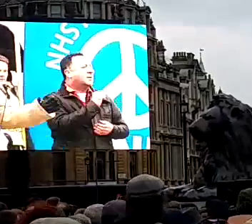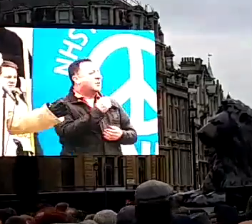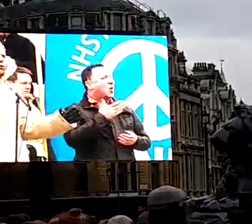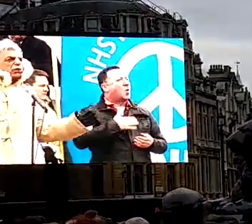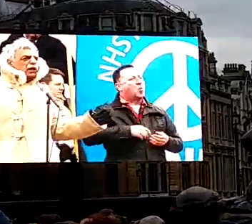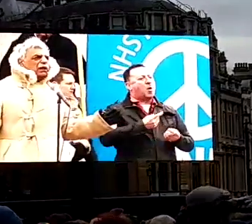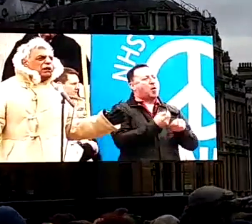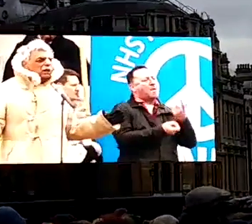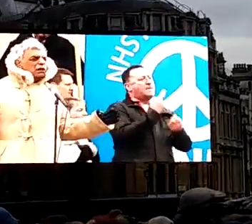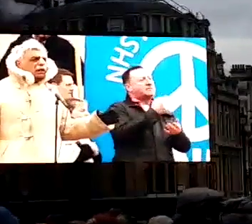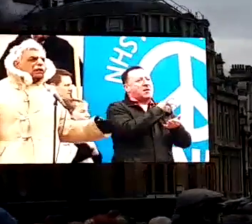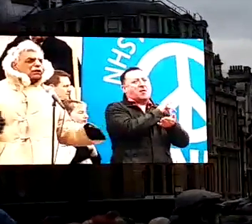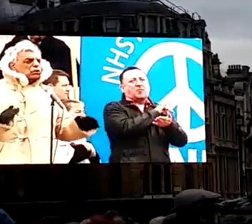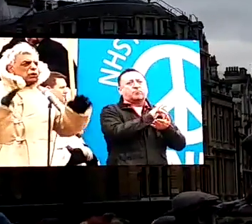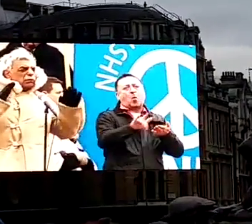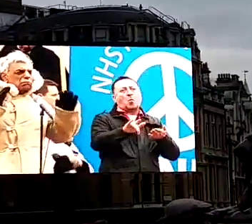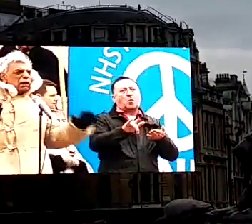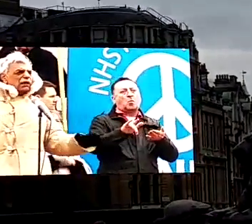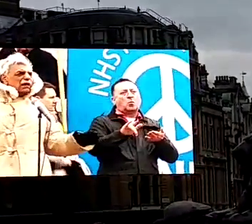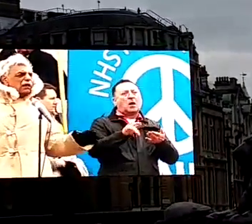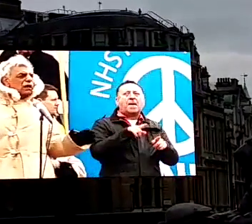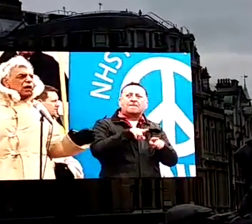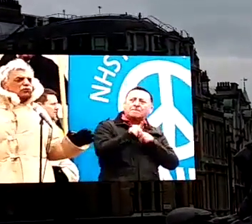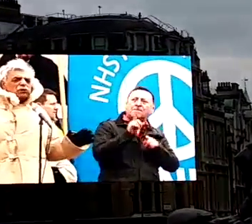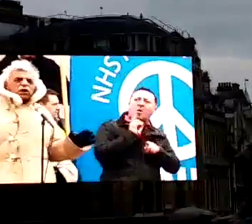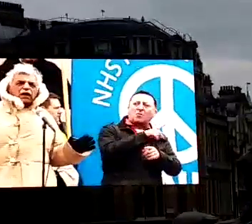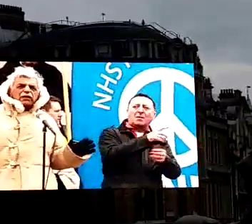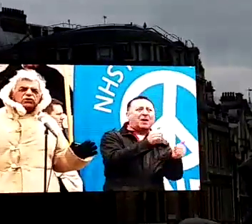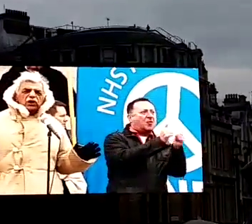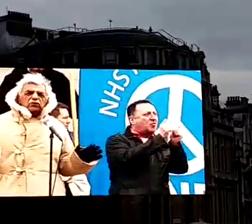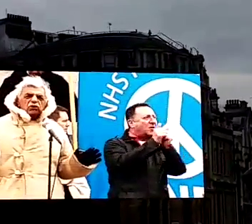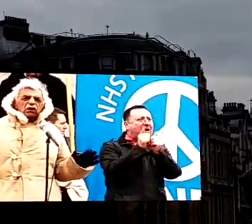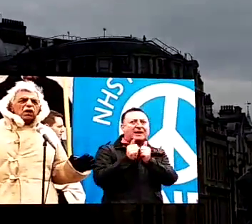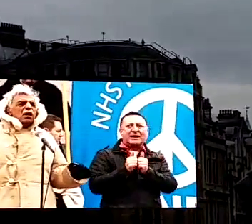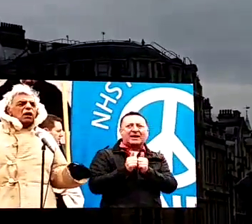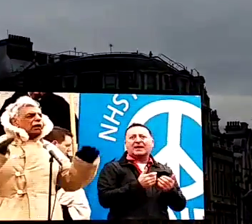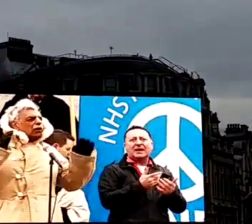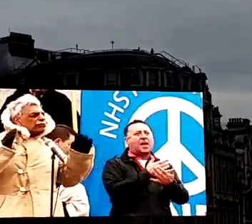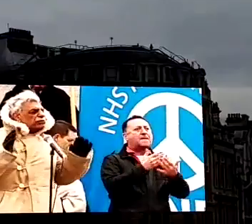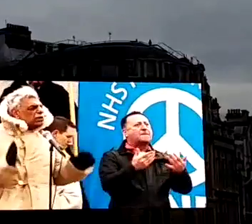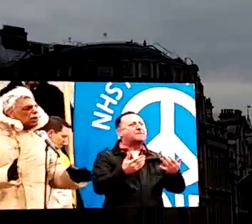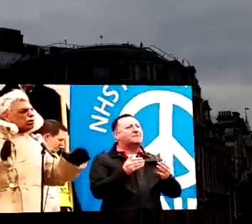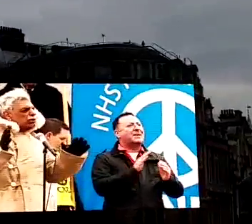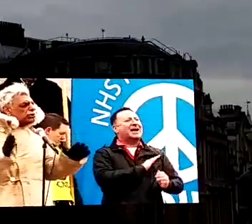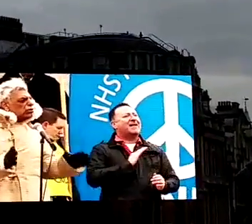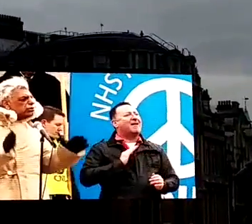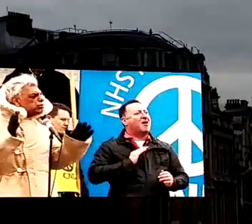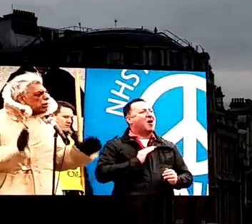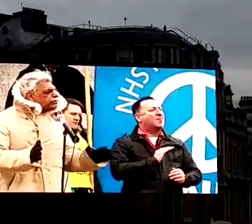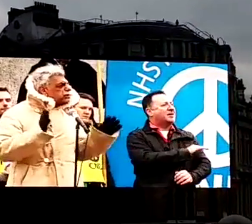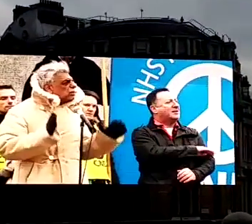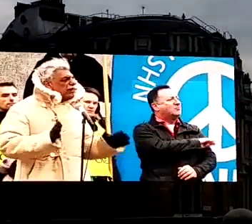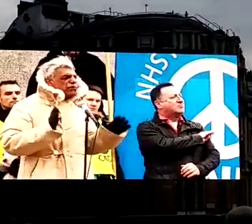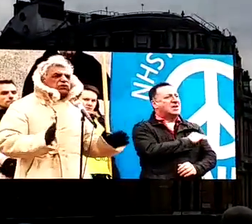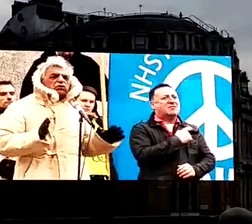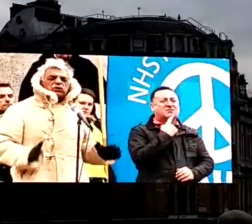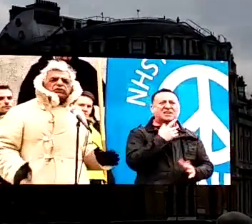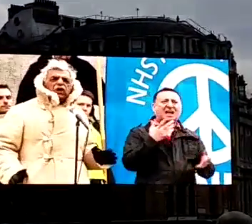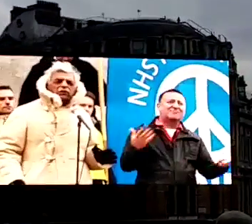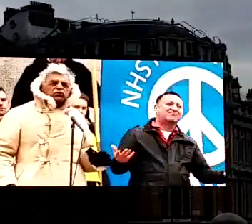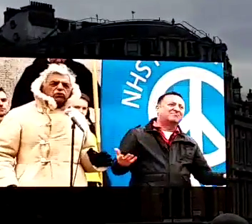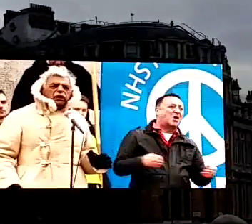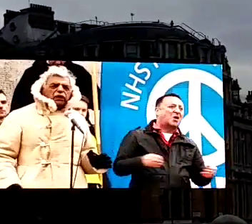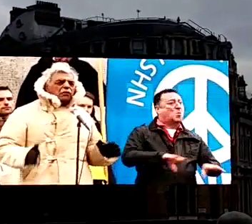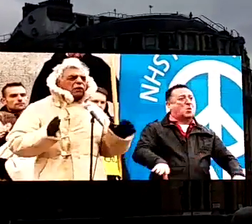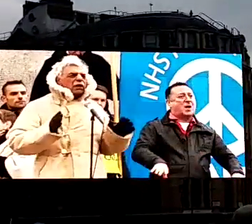most people agree, including many a retired general, are of no use whatsoever to